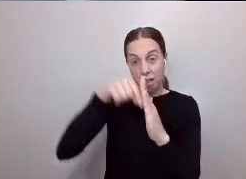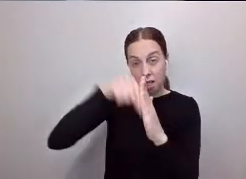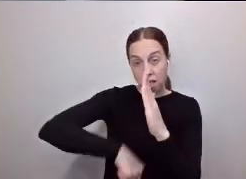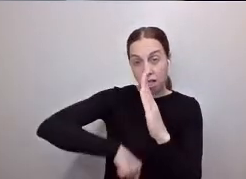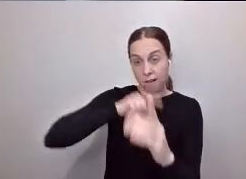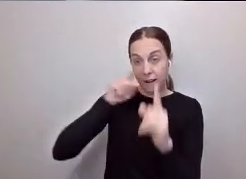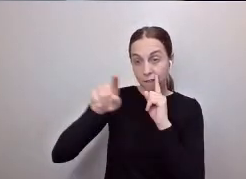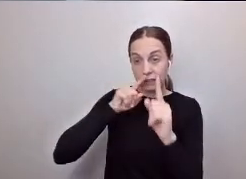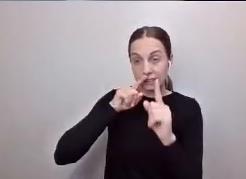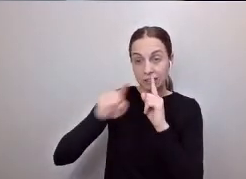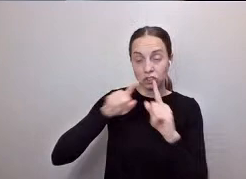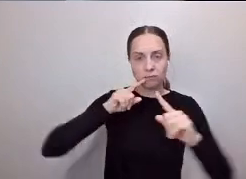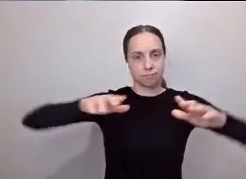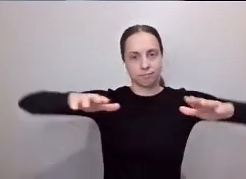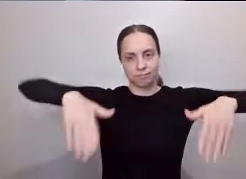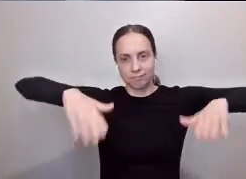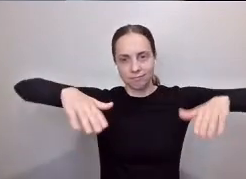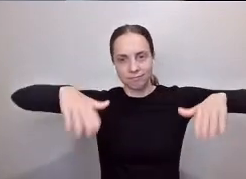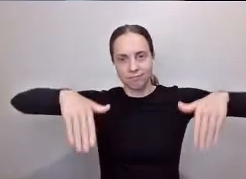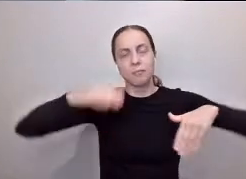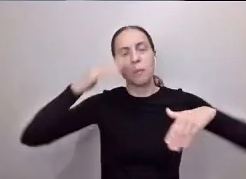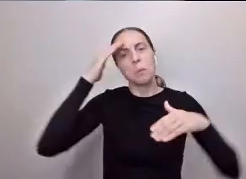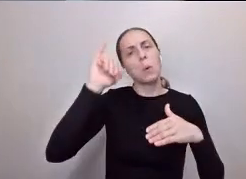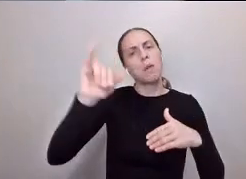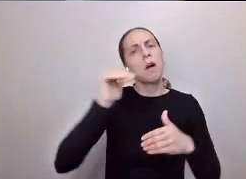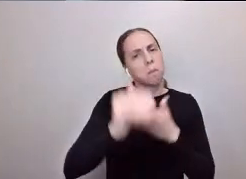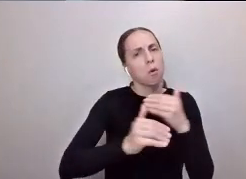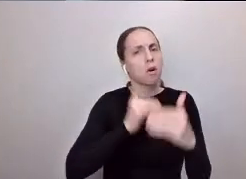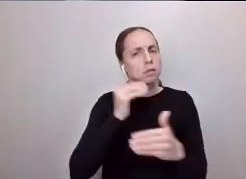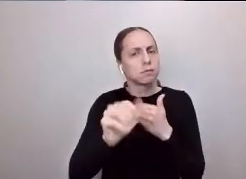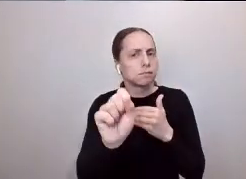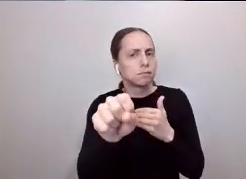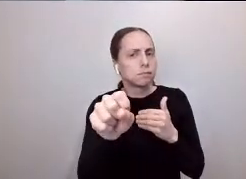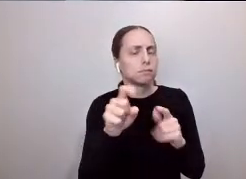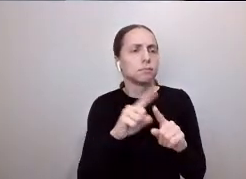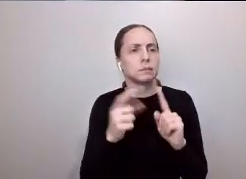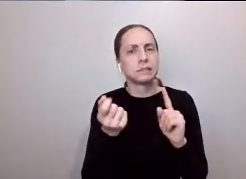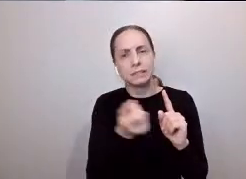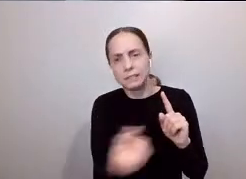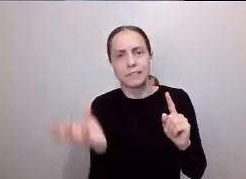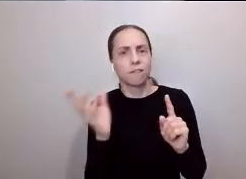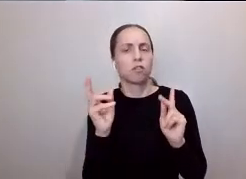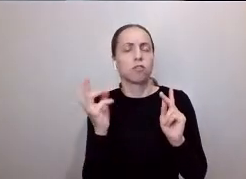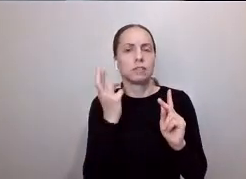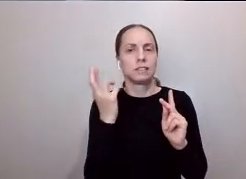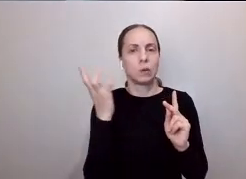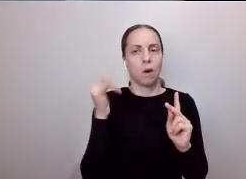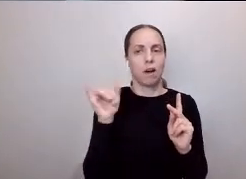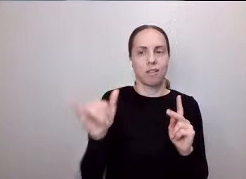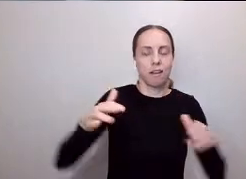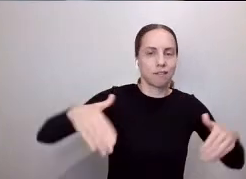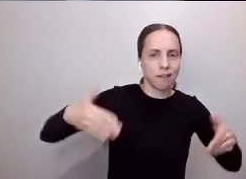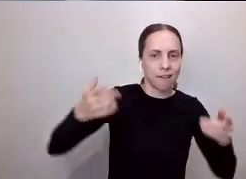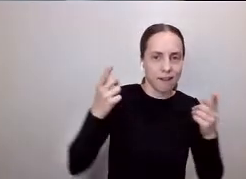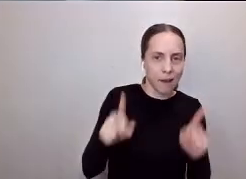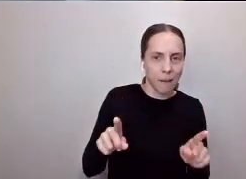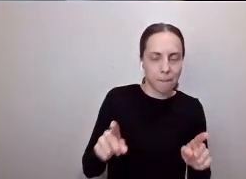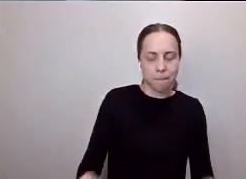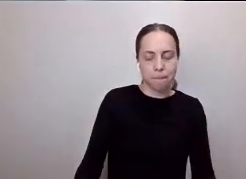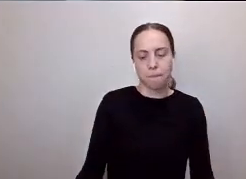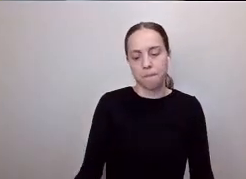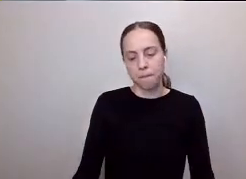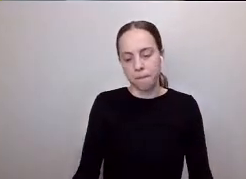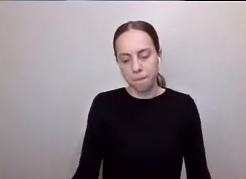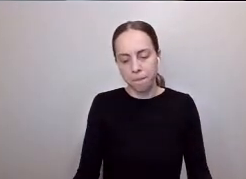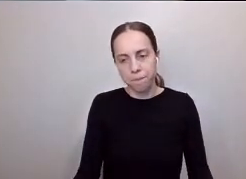I know that there was a number of reasons why it hasn't occurred yet. But the reality